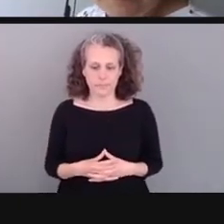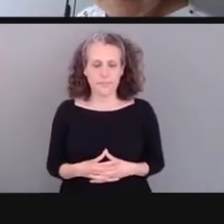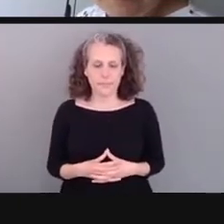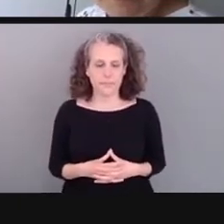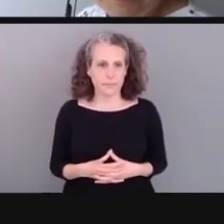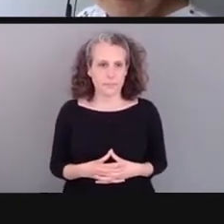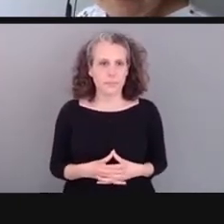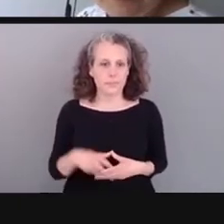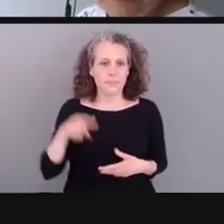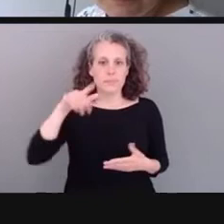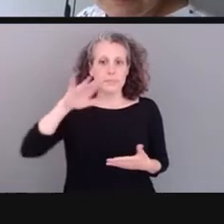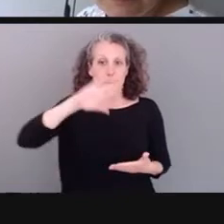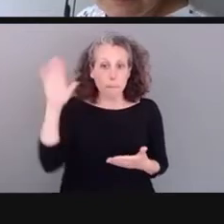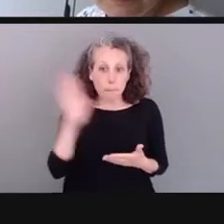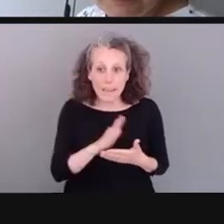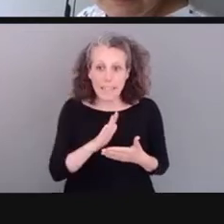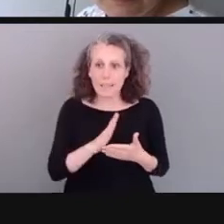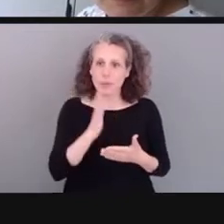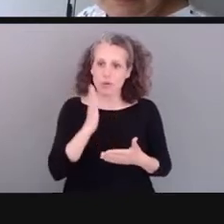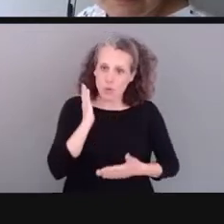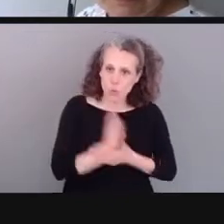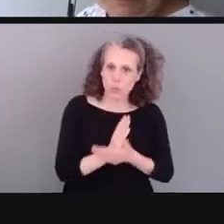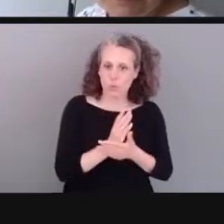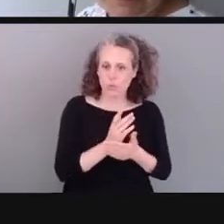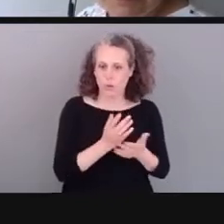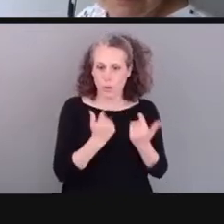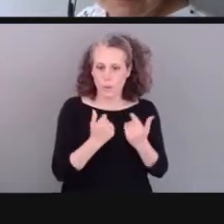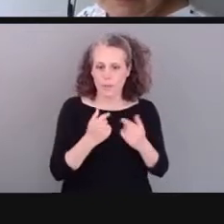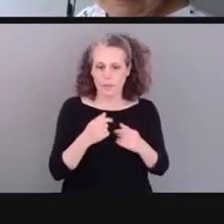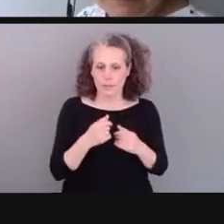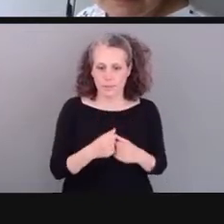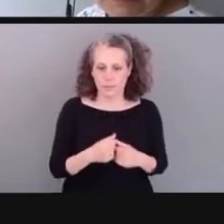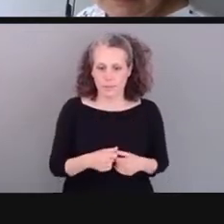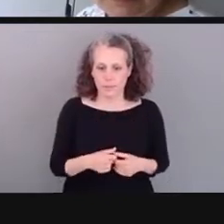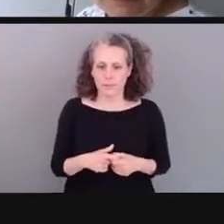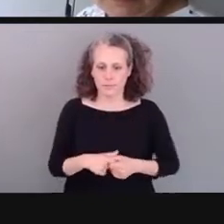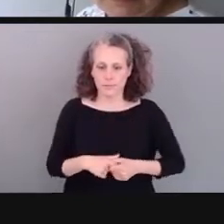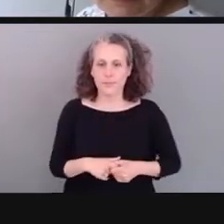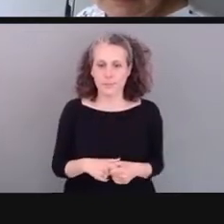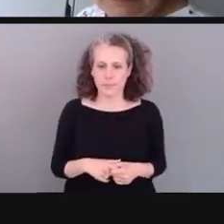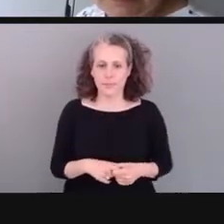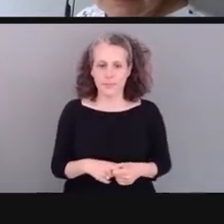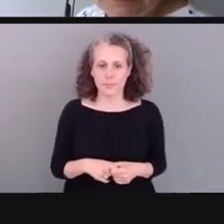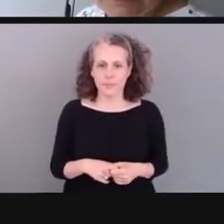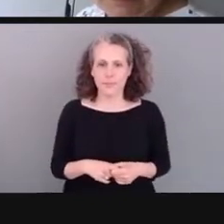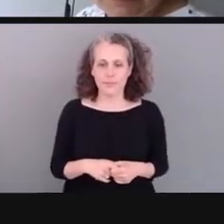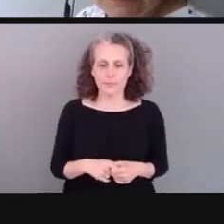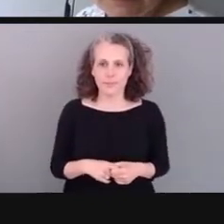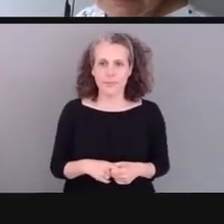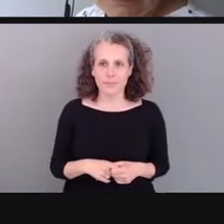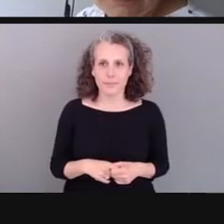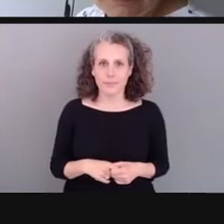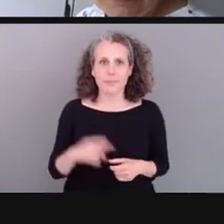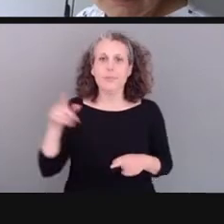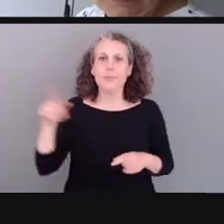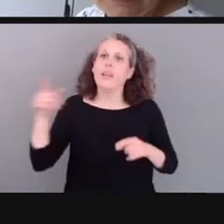minimum requirements on partners when implementing in the field, when implementing humanitarian